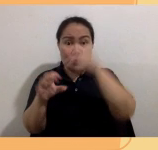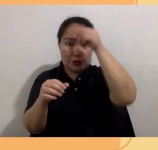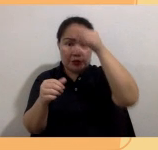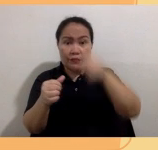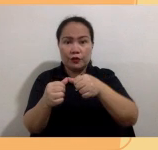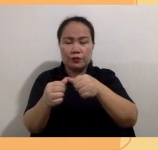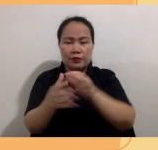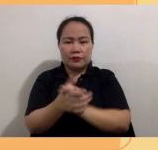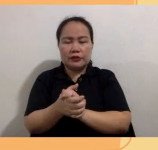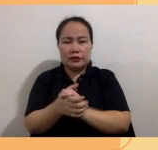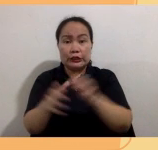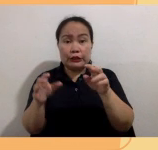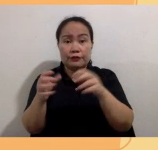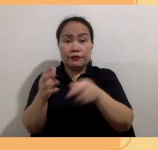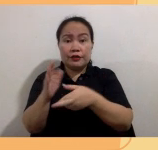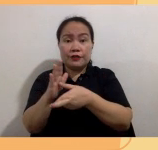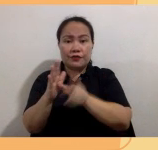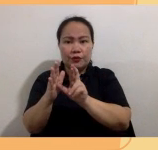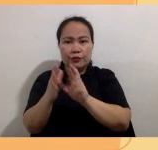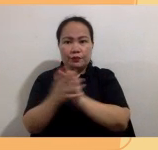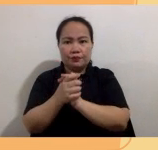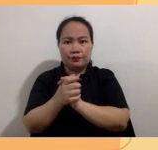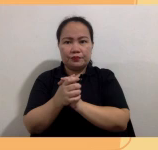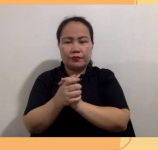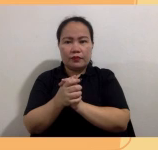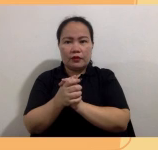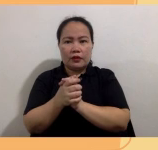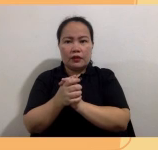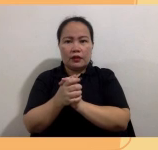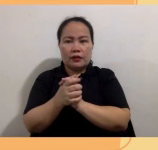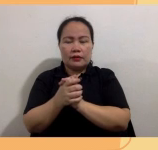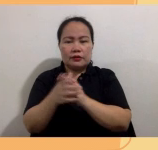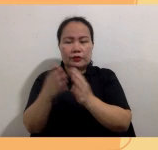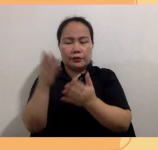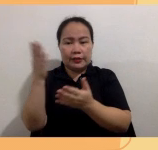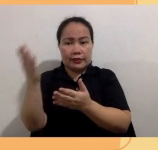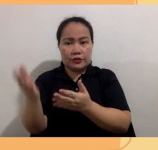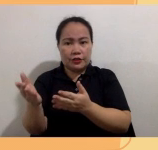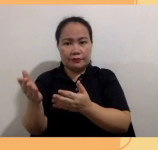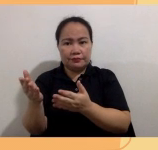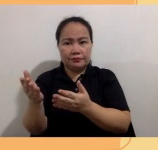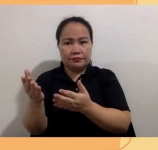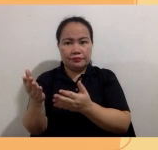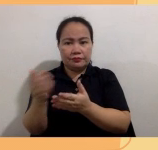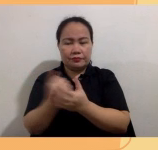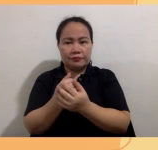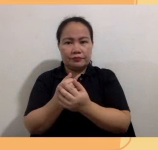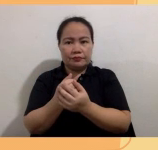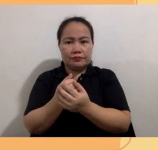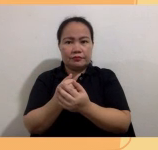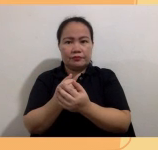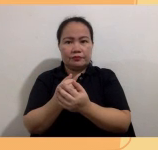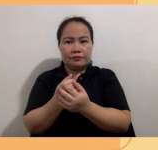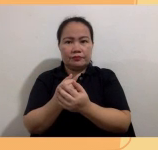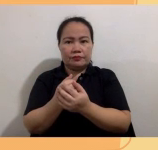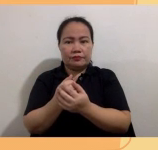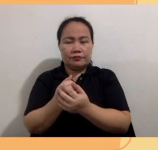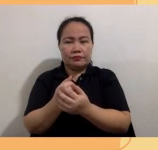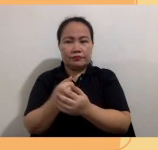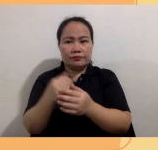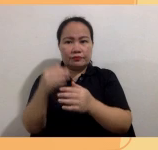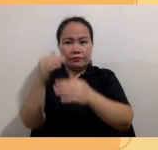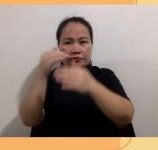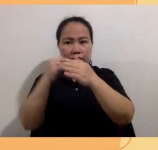the denominator is 4x minus 8 and the GCF is 4, so we will have 4 times